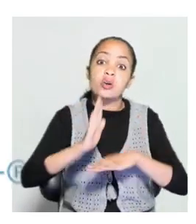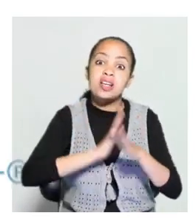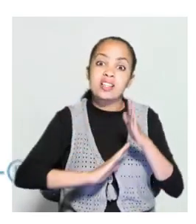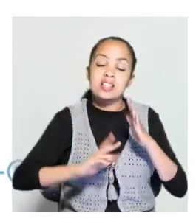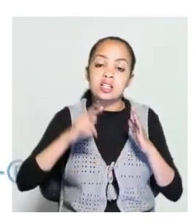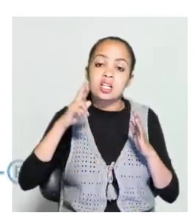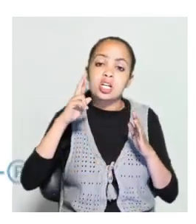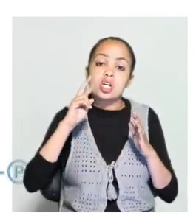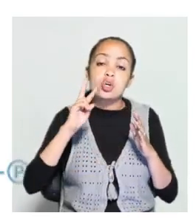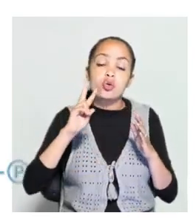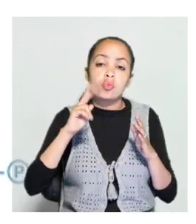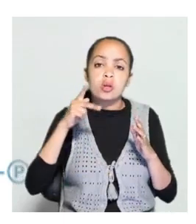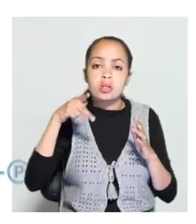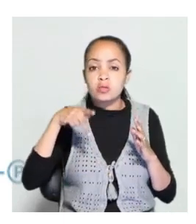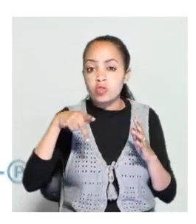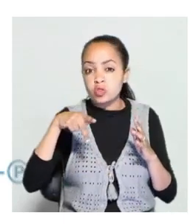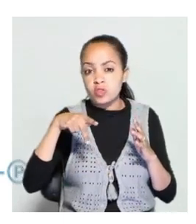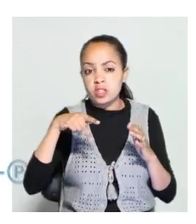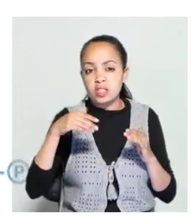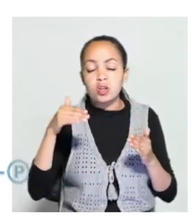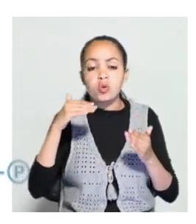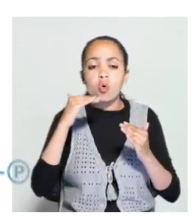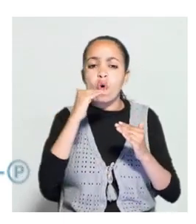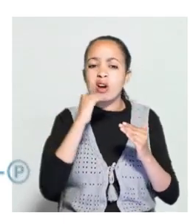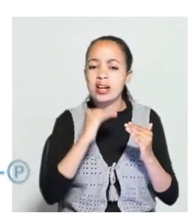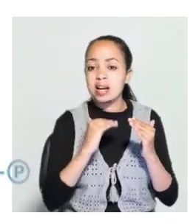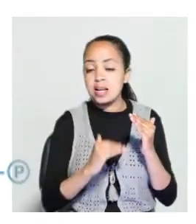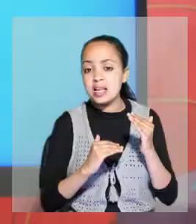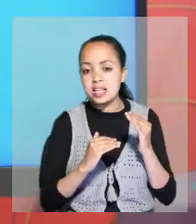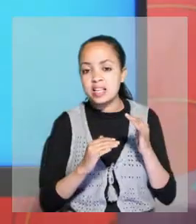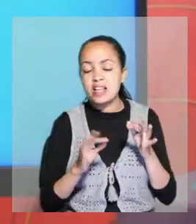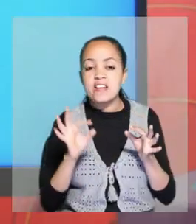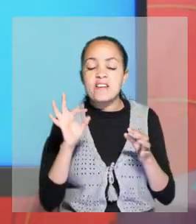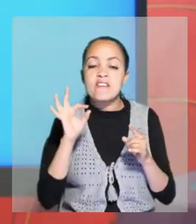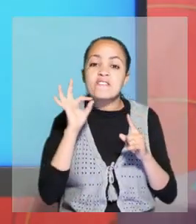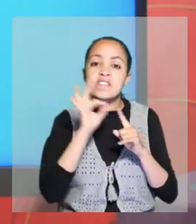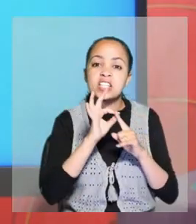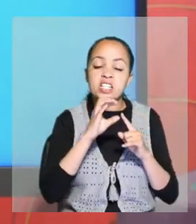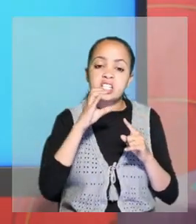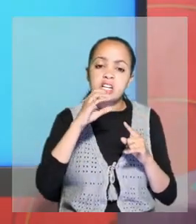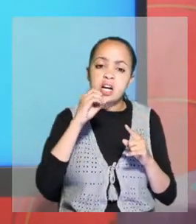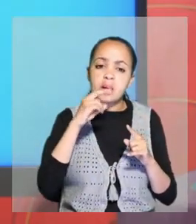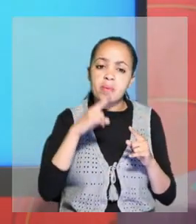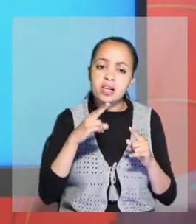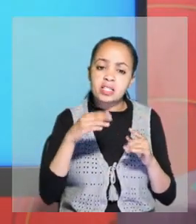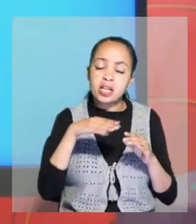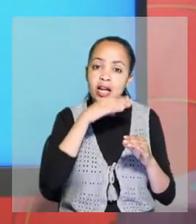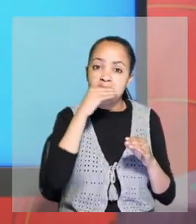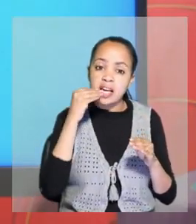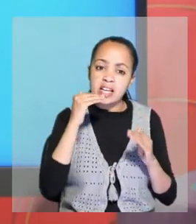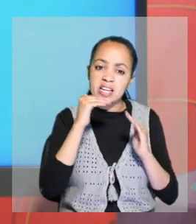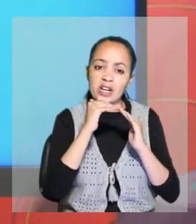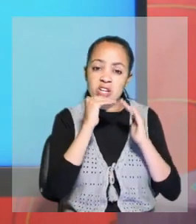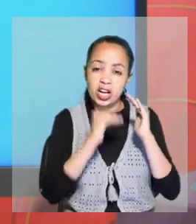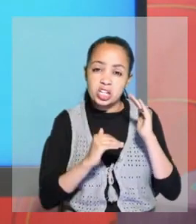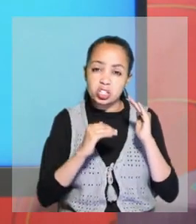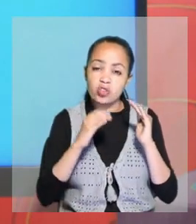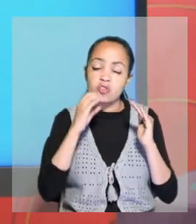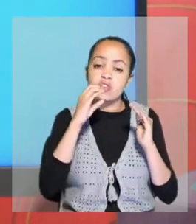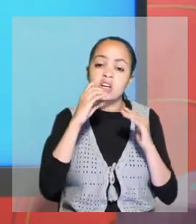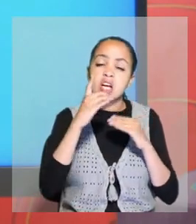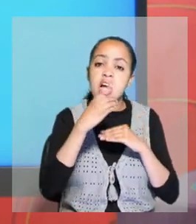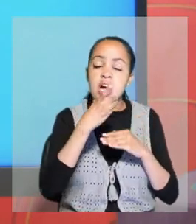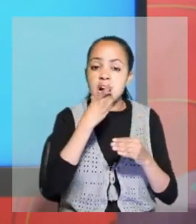ribulose biphosphate molecule. Orderly fixation of carbon dioxide and again reduction of carbon